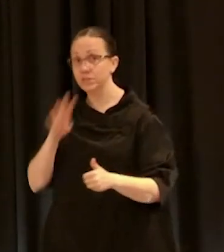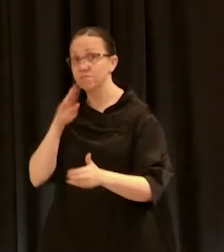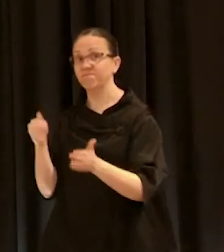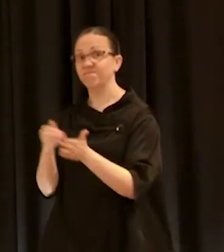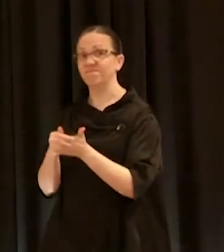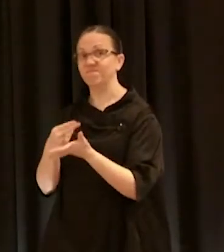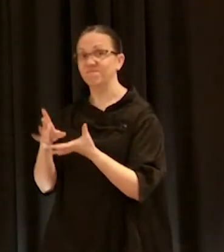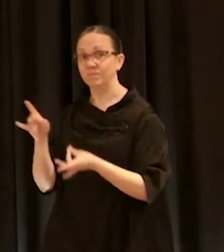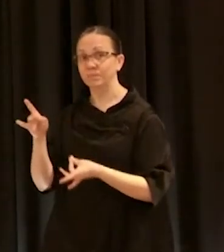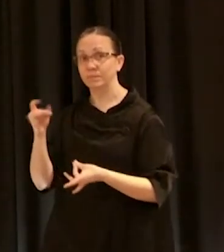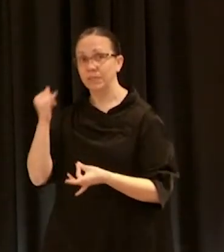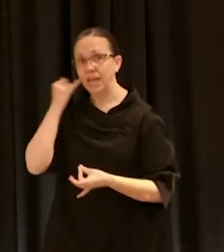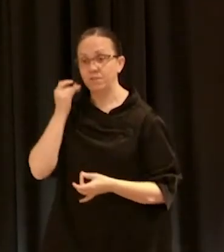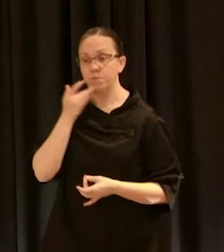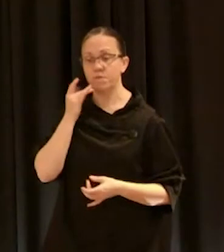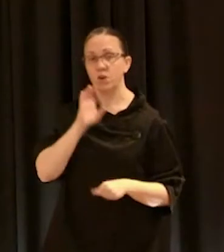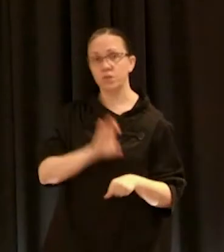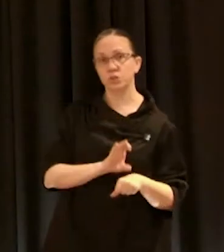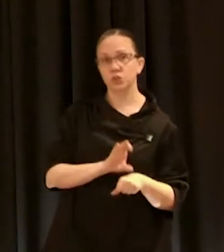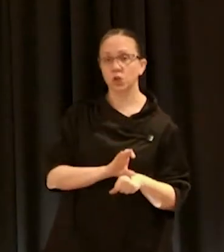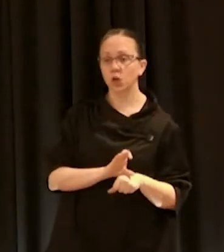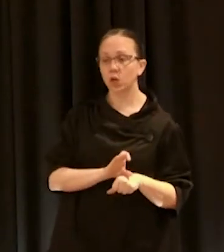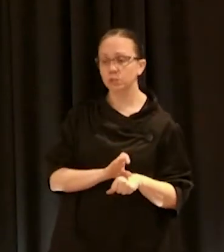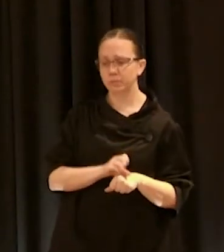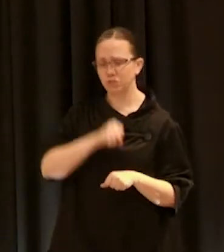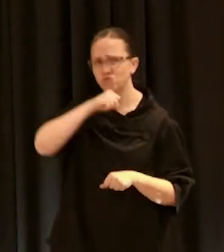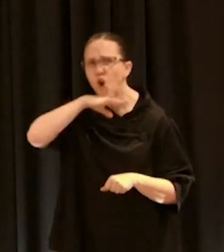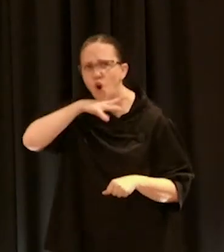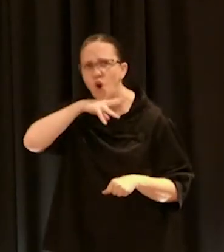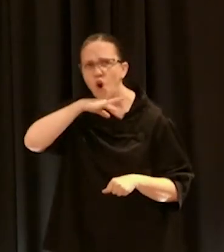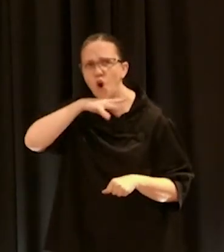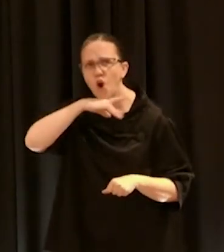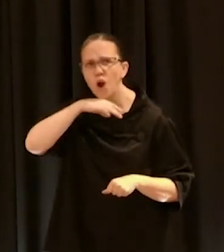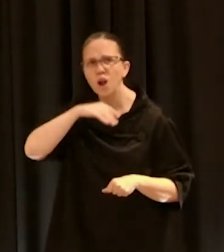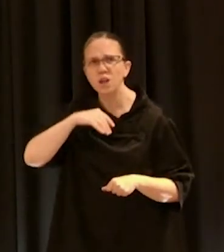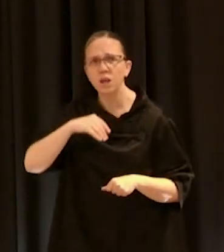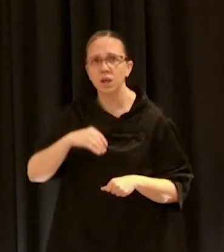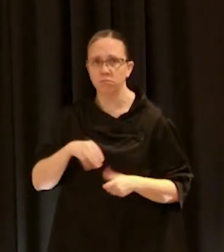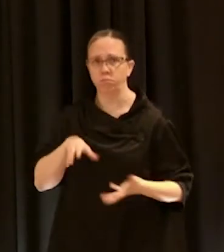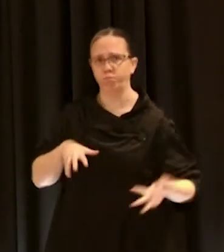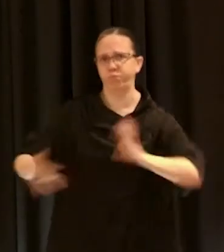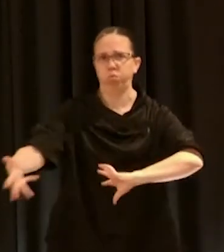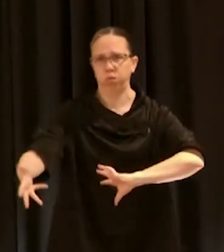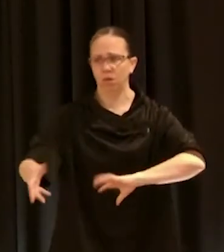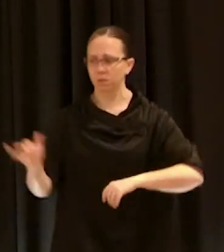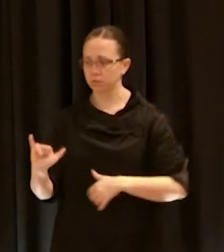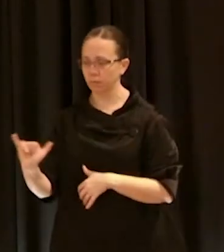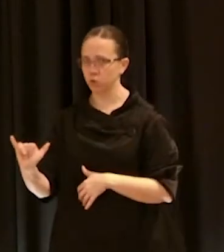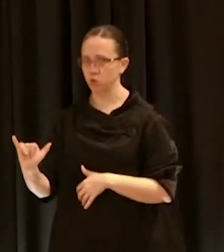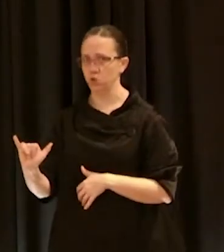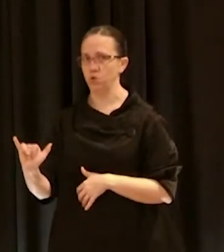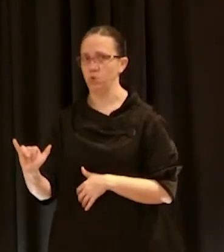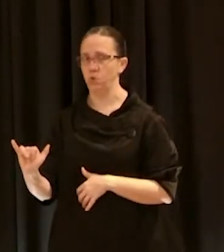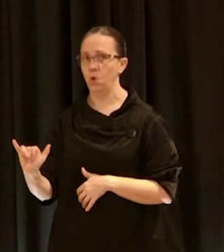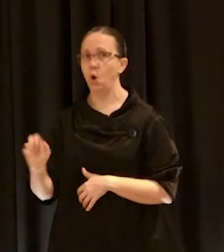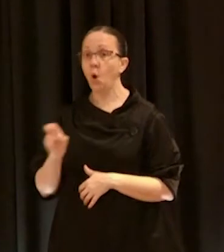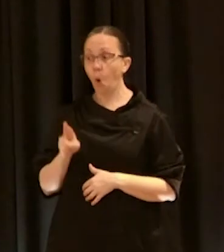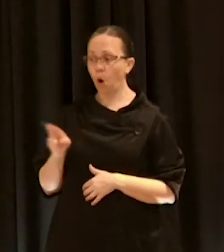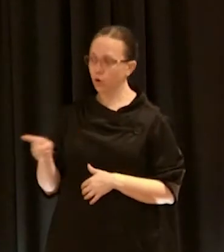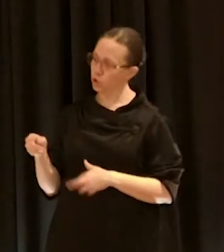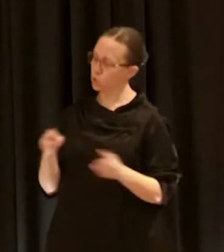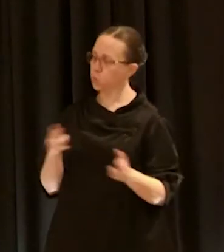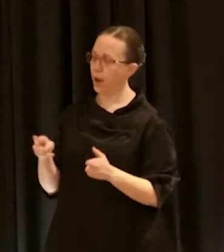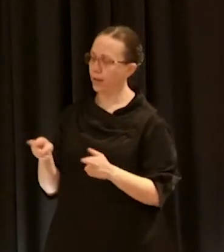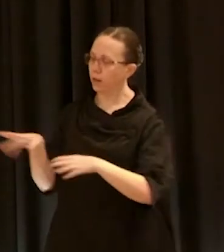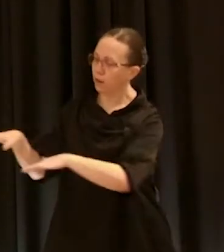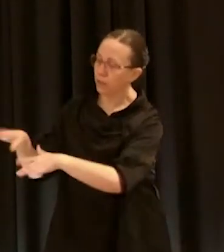blasphemed. If you'd rather the church come and be as filthy and as dirty and as perverted as you in the pig pen, or are you ready